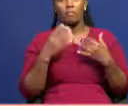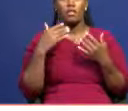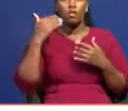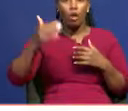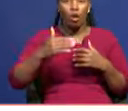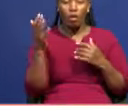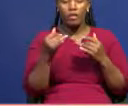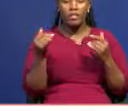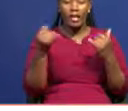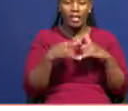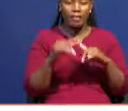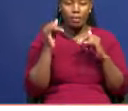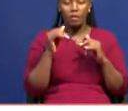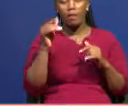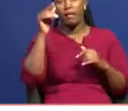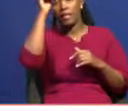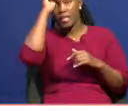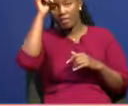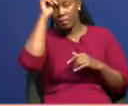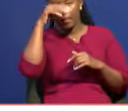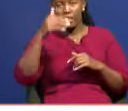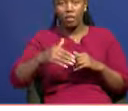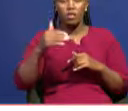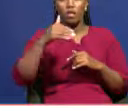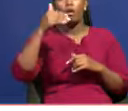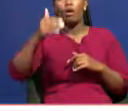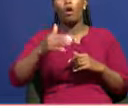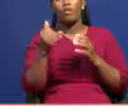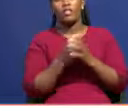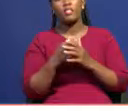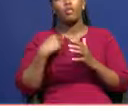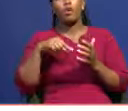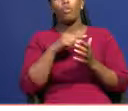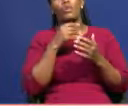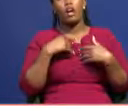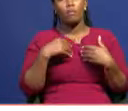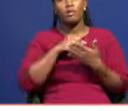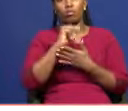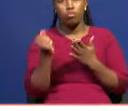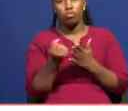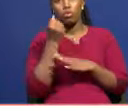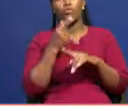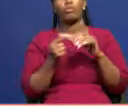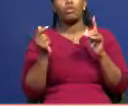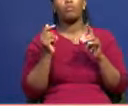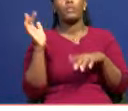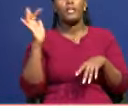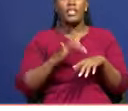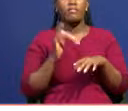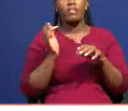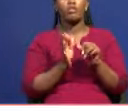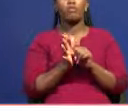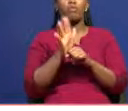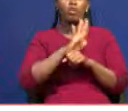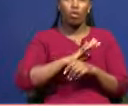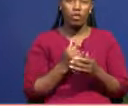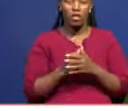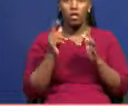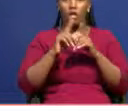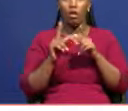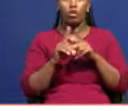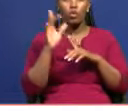moved by the government from time to time. Okay, James. We're coming from COVID-19 mm-hmm. and the effect of COVID-19. We know that the impact that